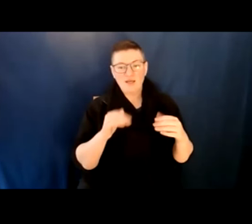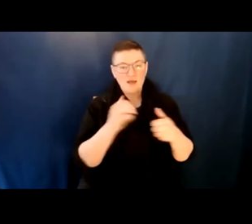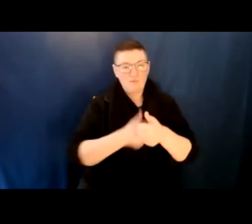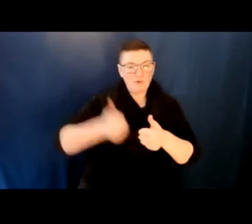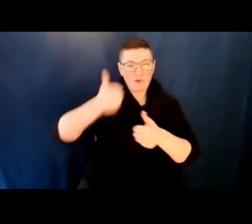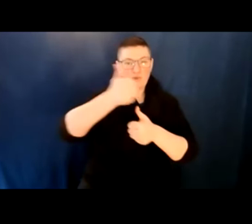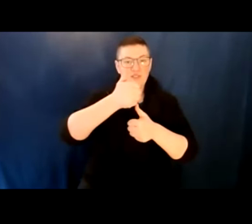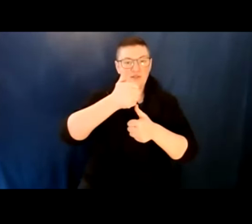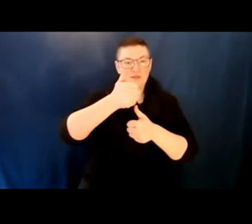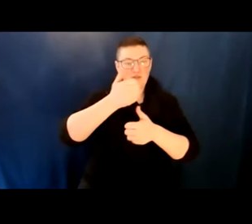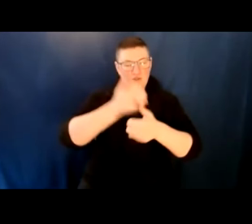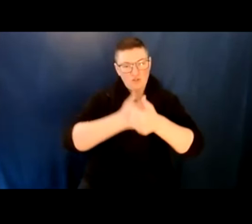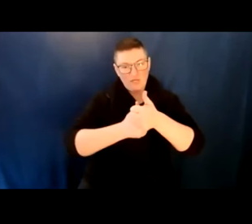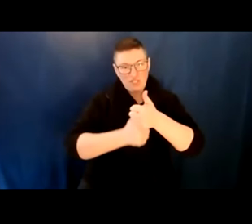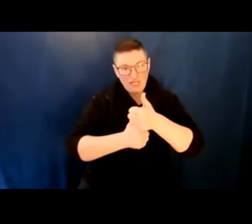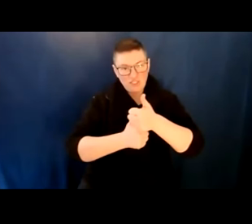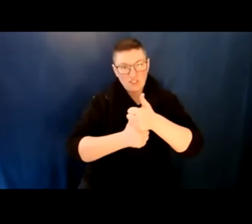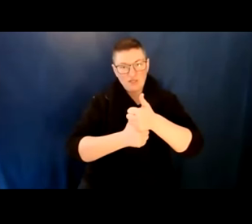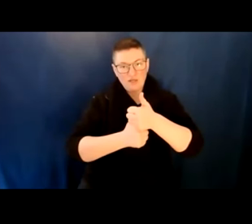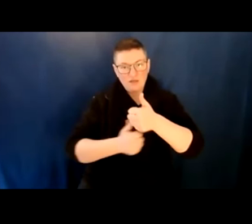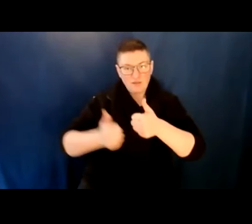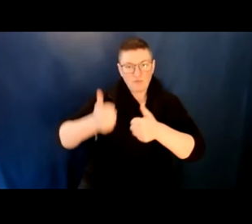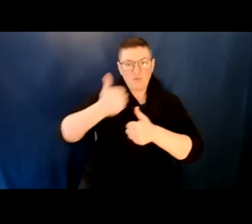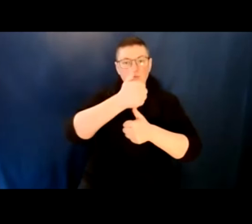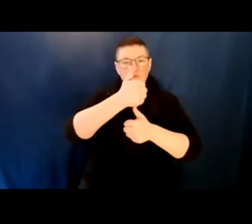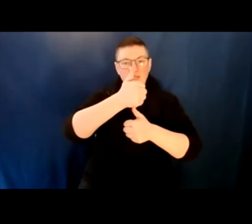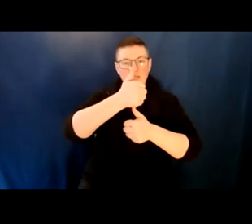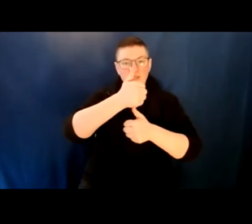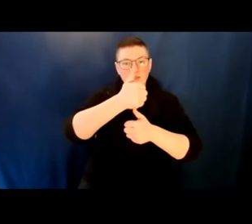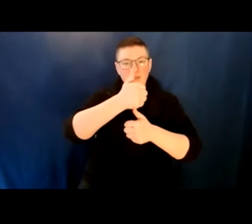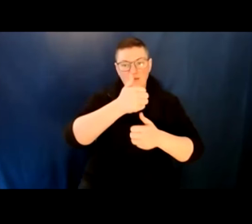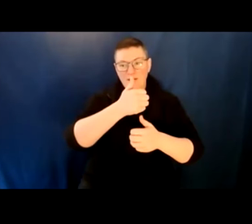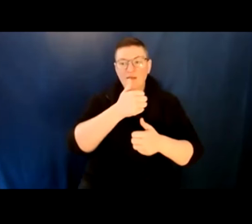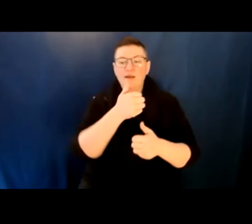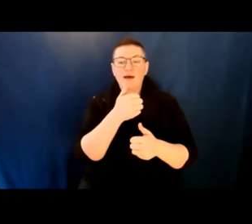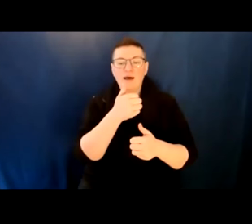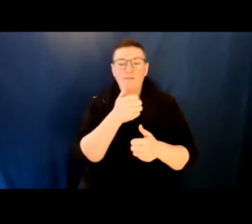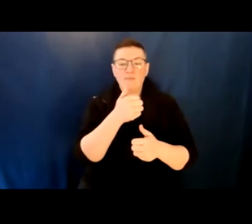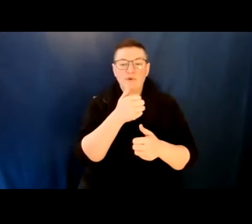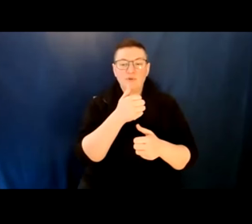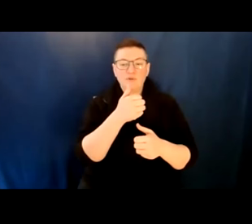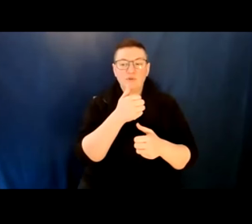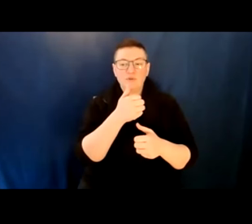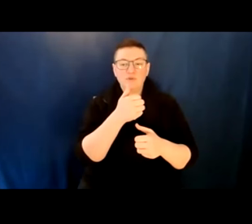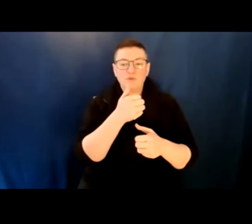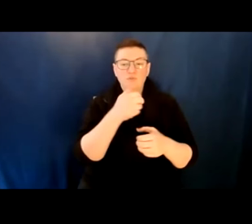be promote. So you're showing a change through the movement.